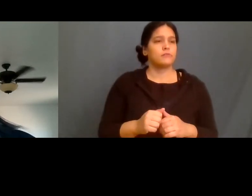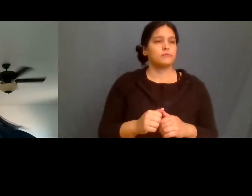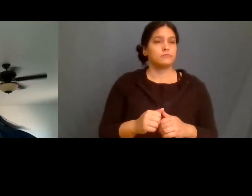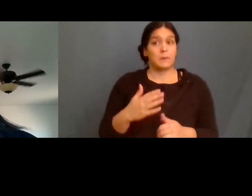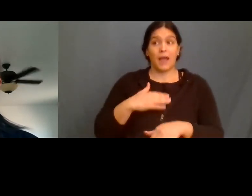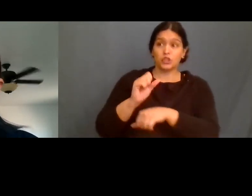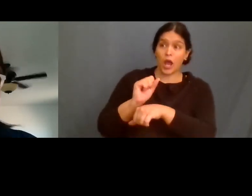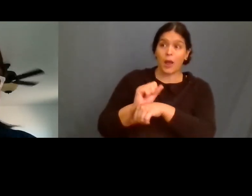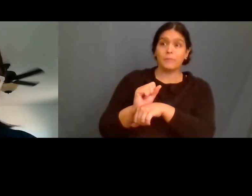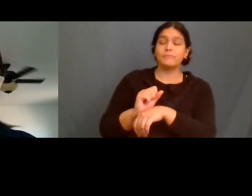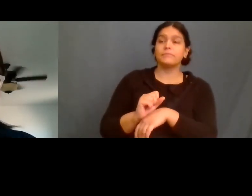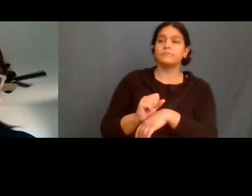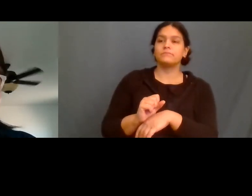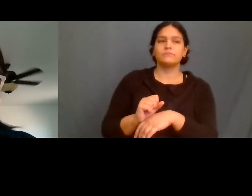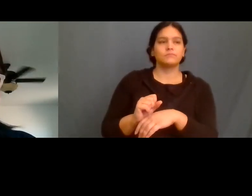even